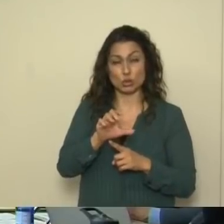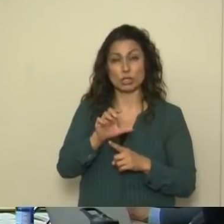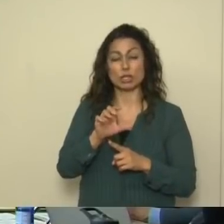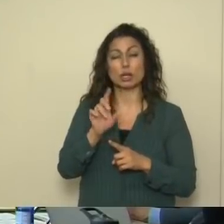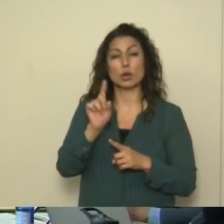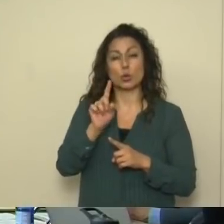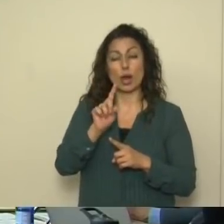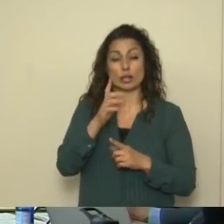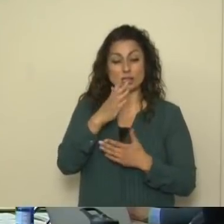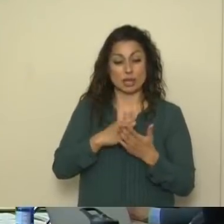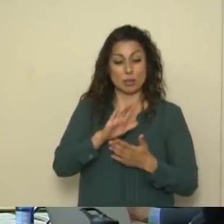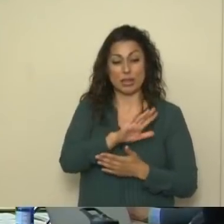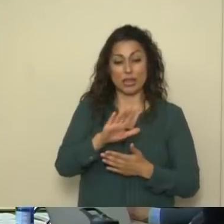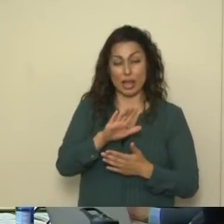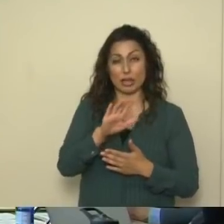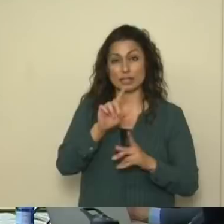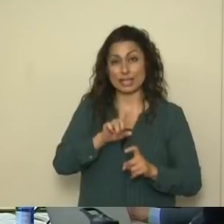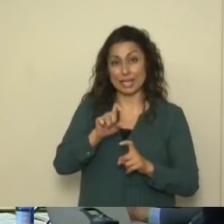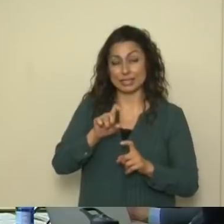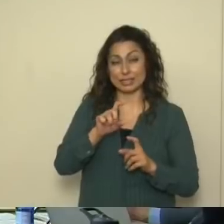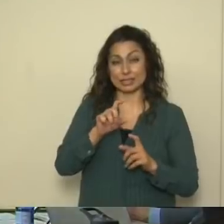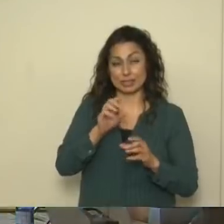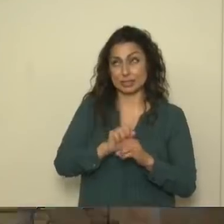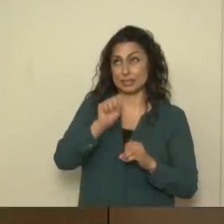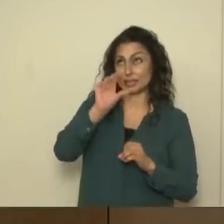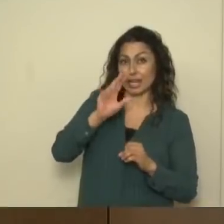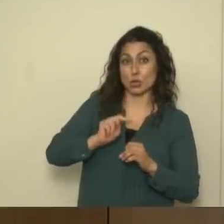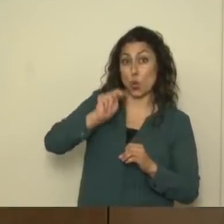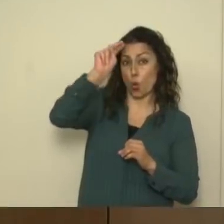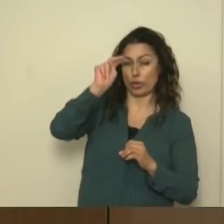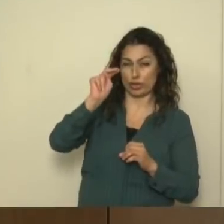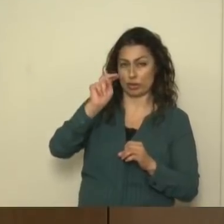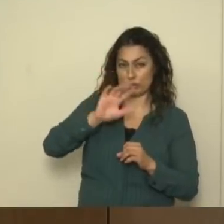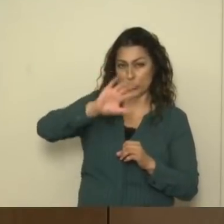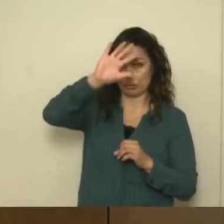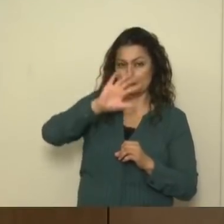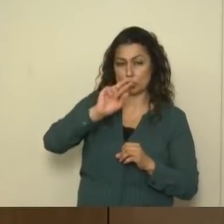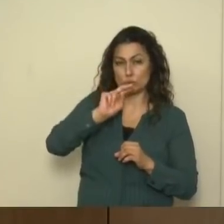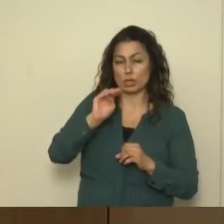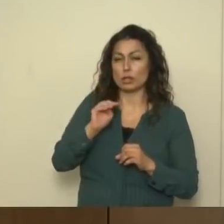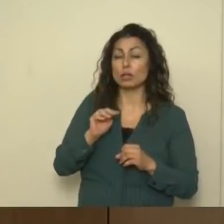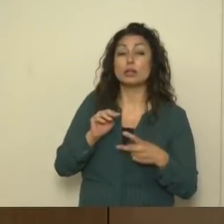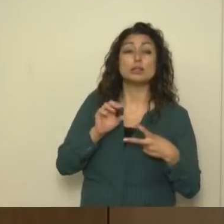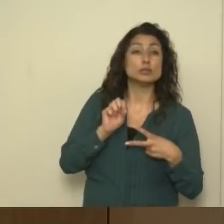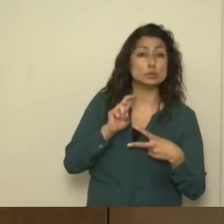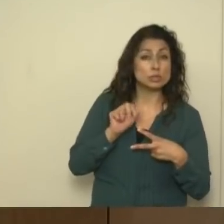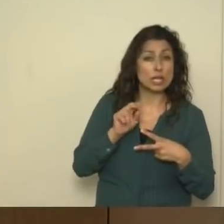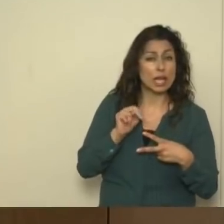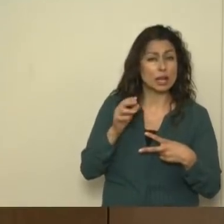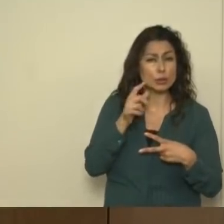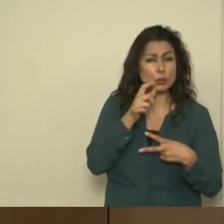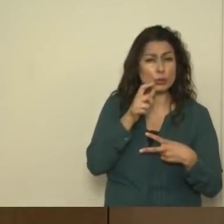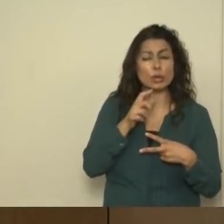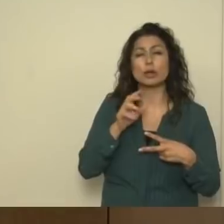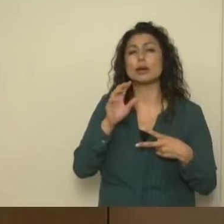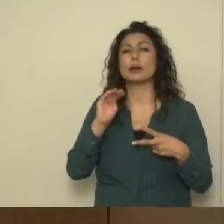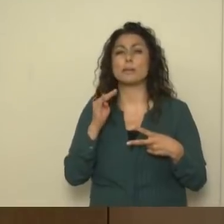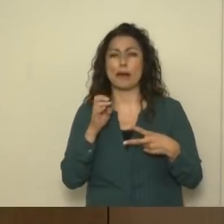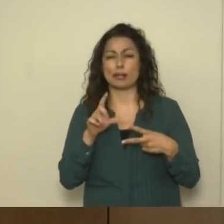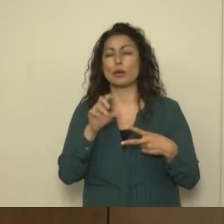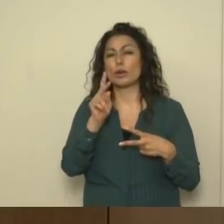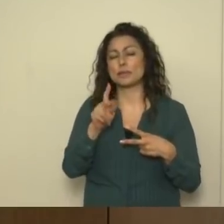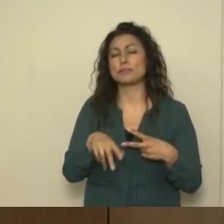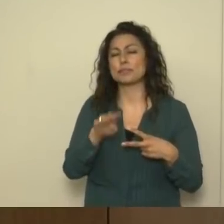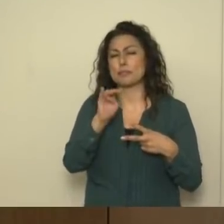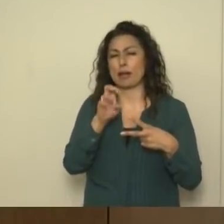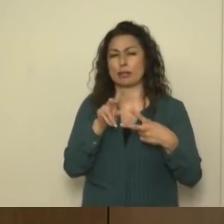shipped north. Okay, so Susan and Michael McDevitt. And Michael. Thank you both for the question. I